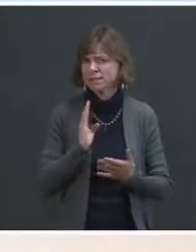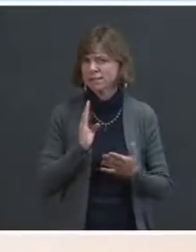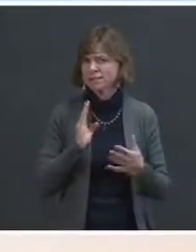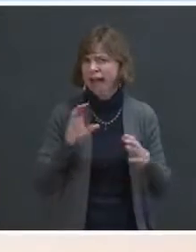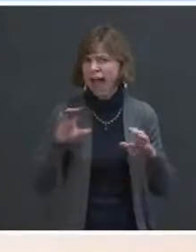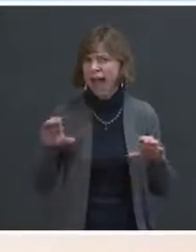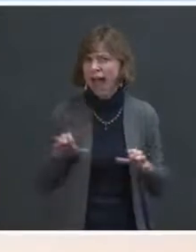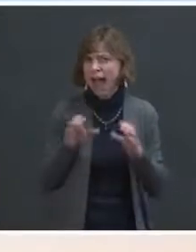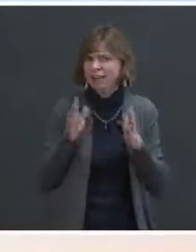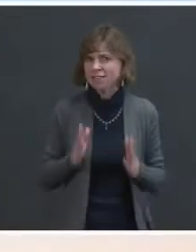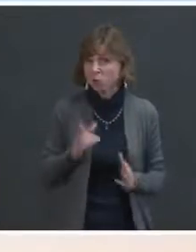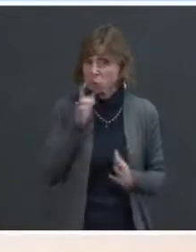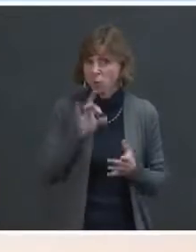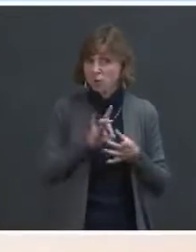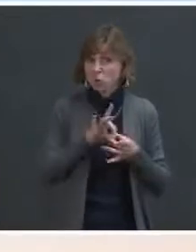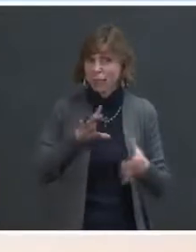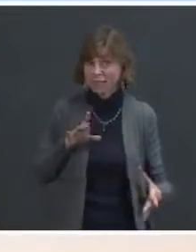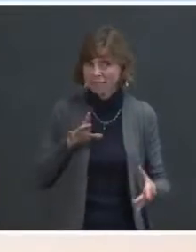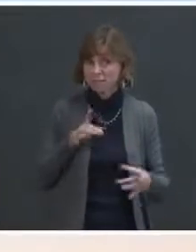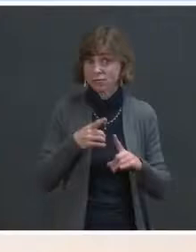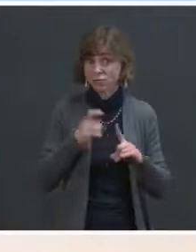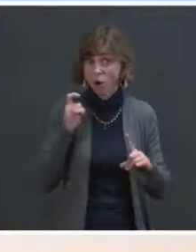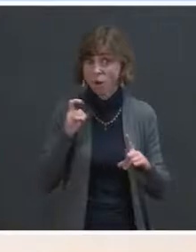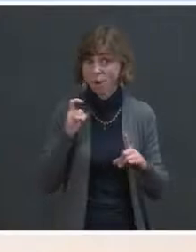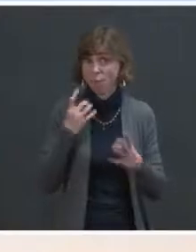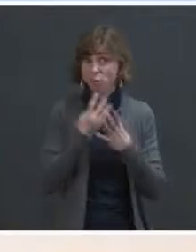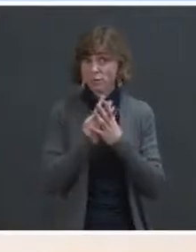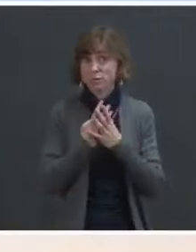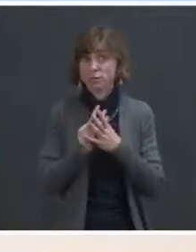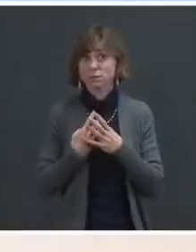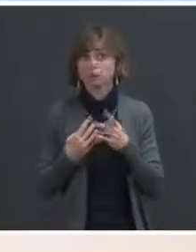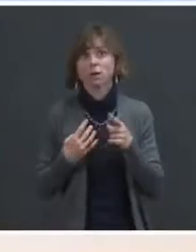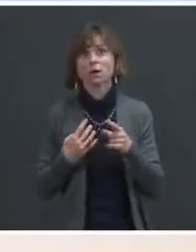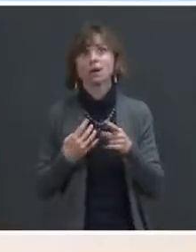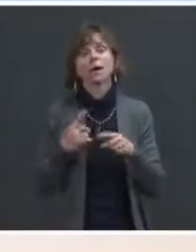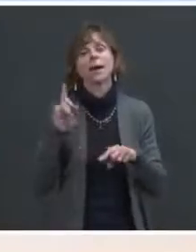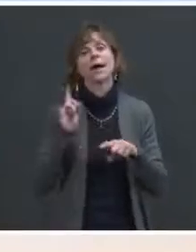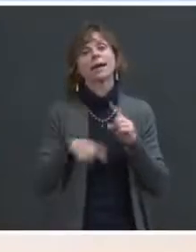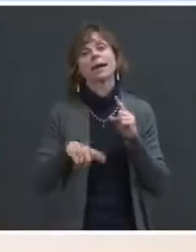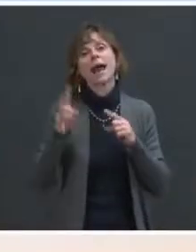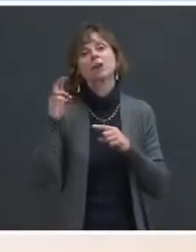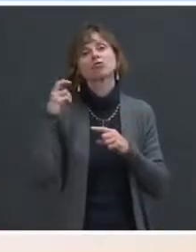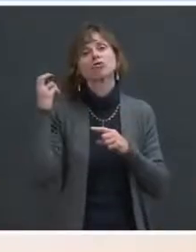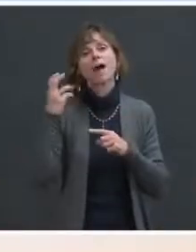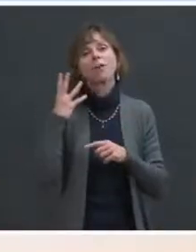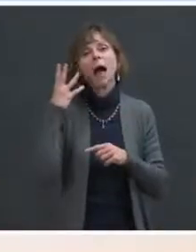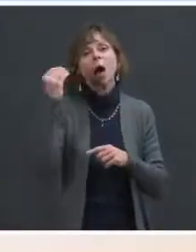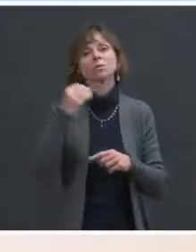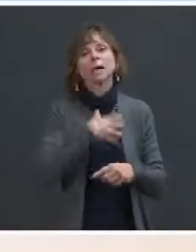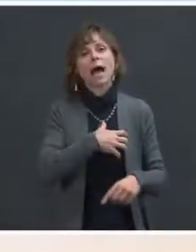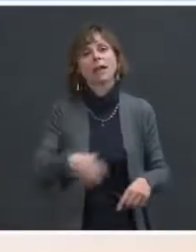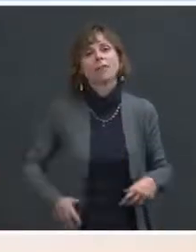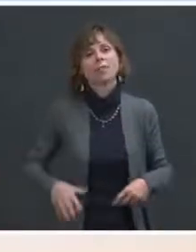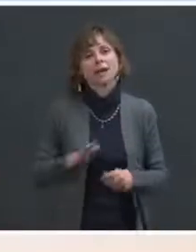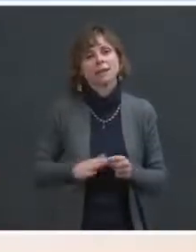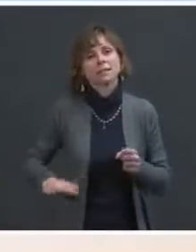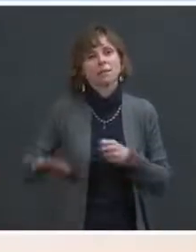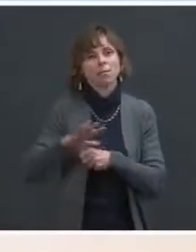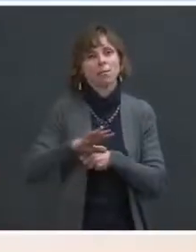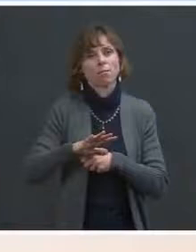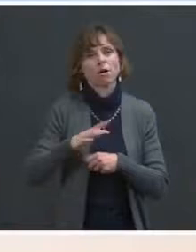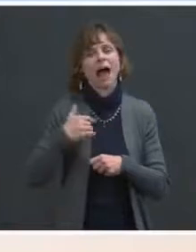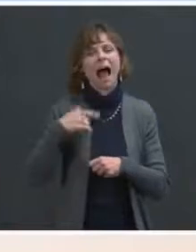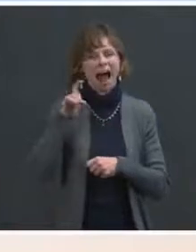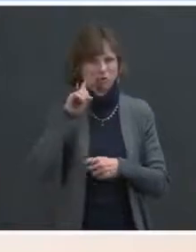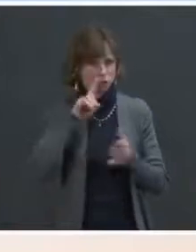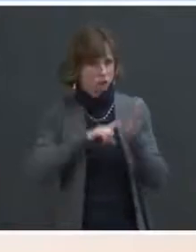who was released from prison? Yes, but who's not able to travel outside the kingdom. I would have to look into more specific